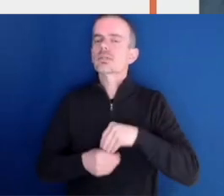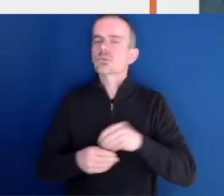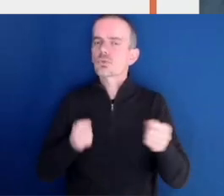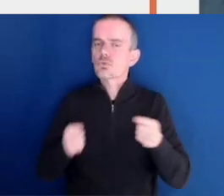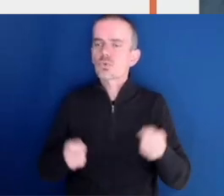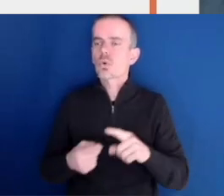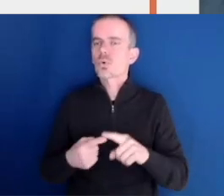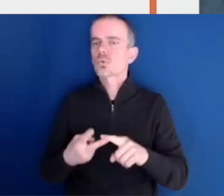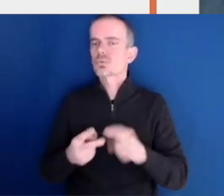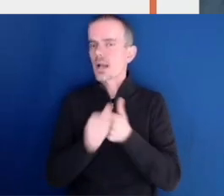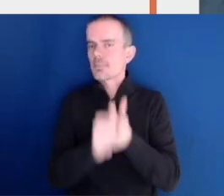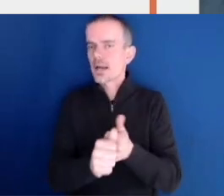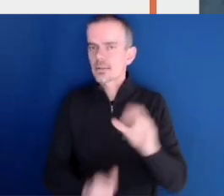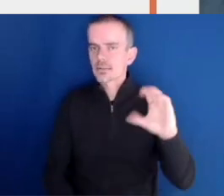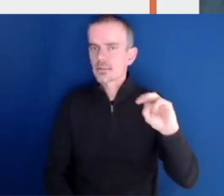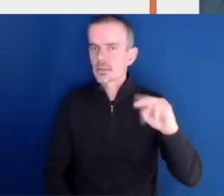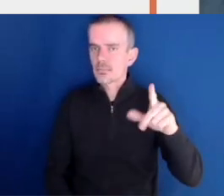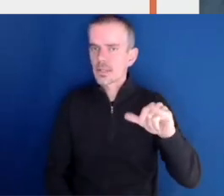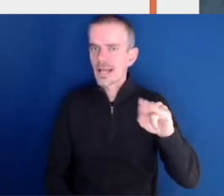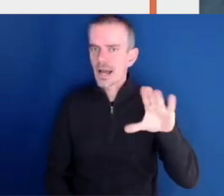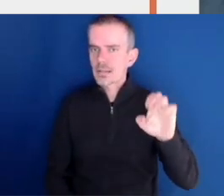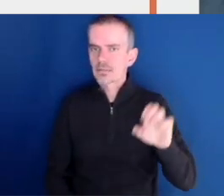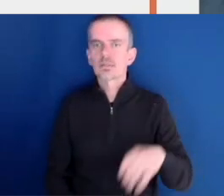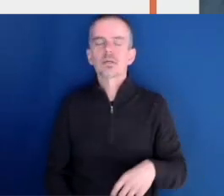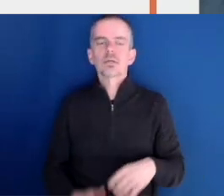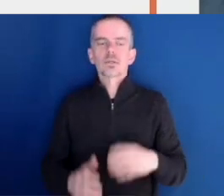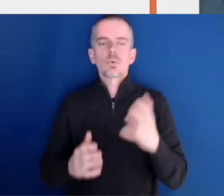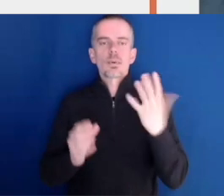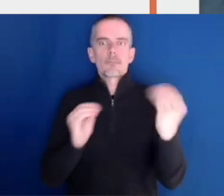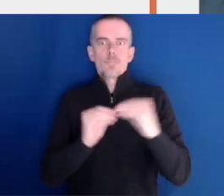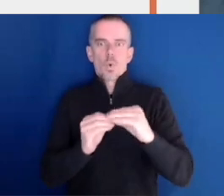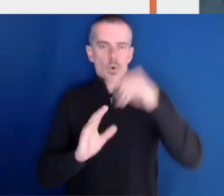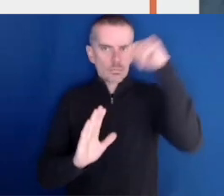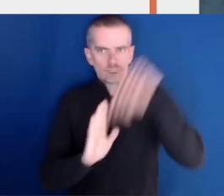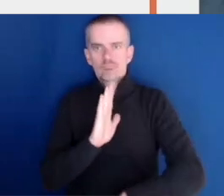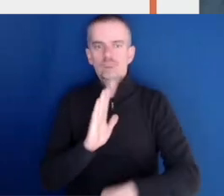compliance, among other things. So they're going to be much more involved